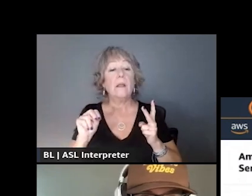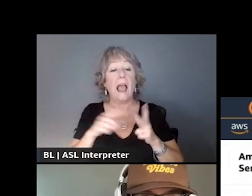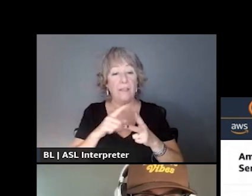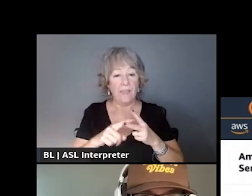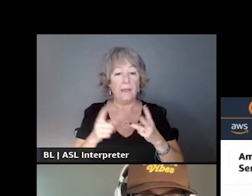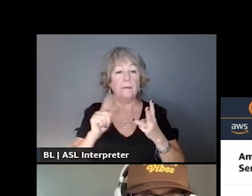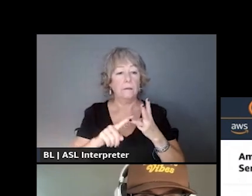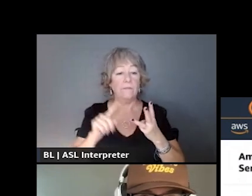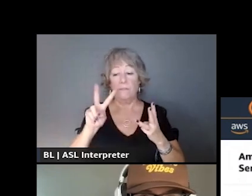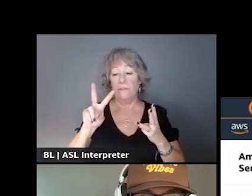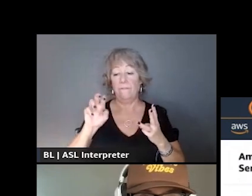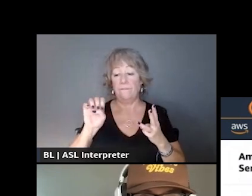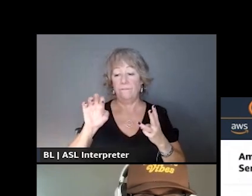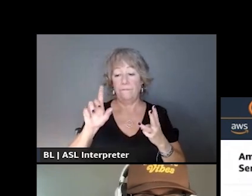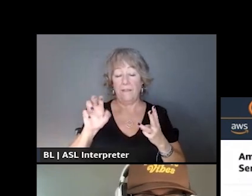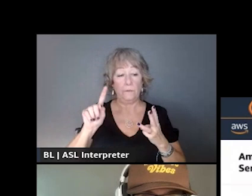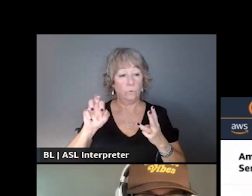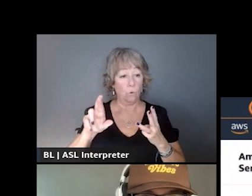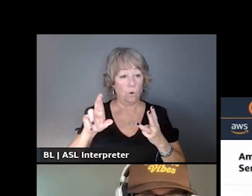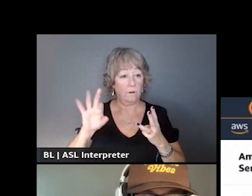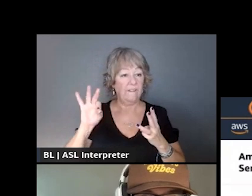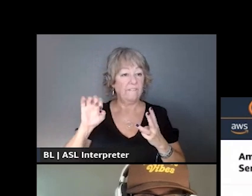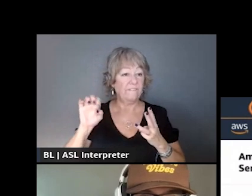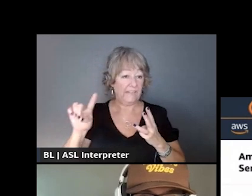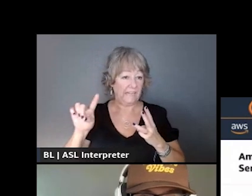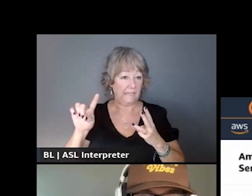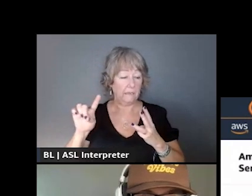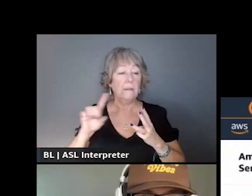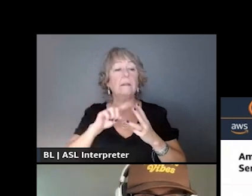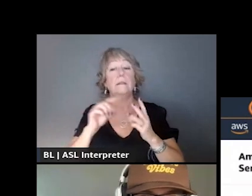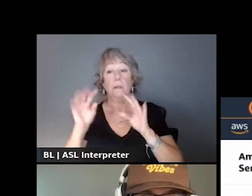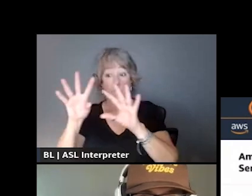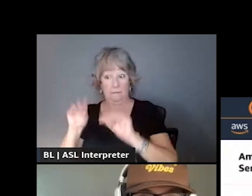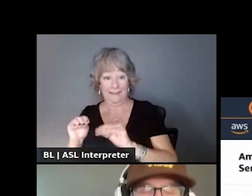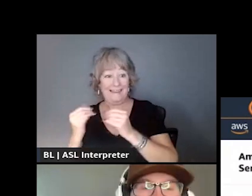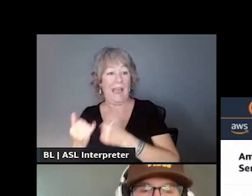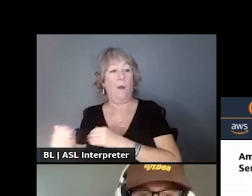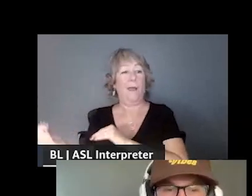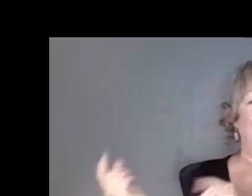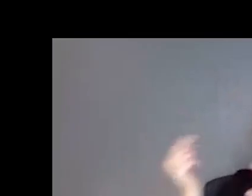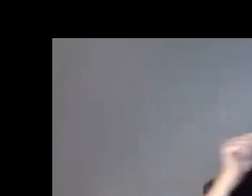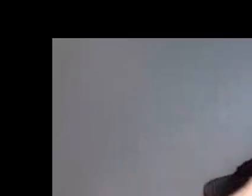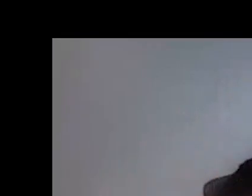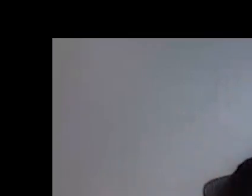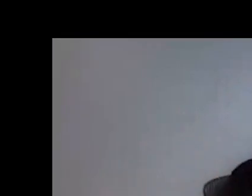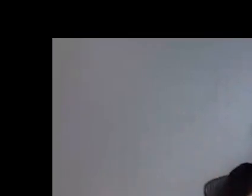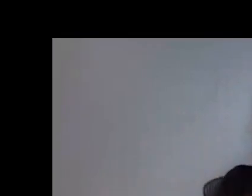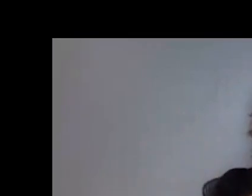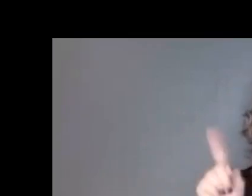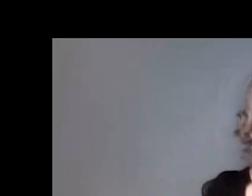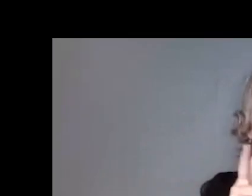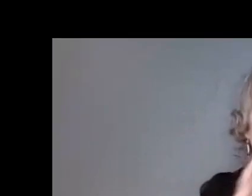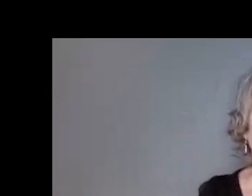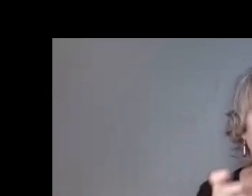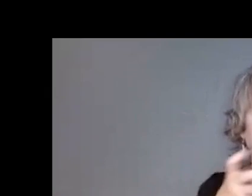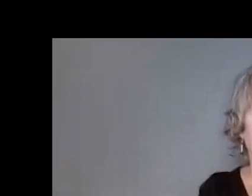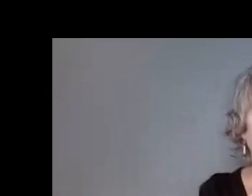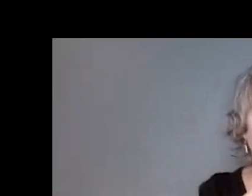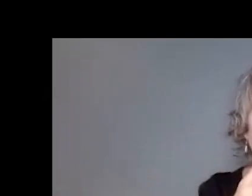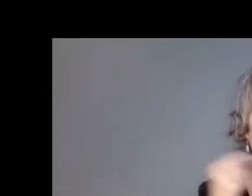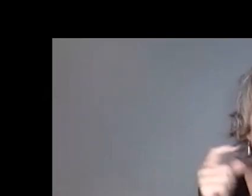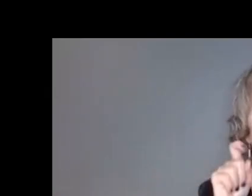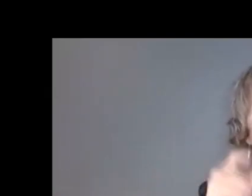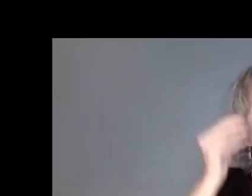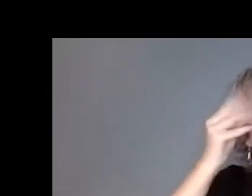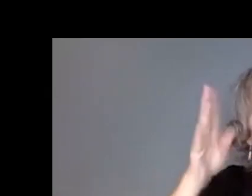field. So I'm going to switch back and show you where I'm pasting these things, because I need to tell Bedrock what my